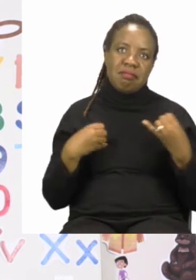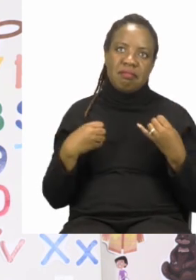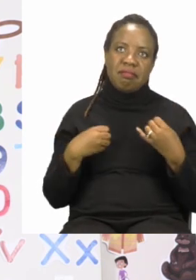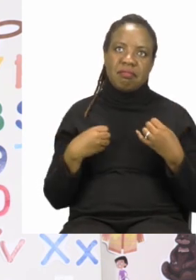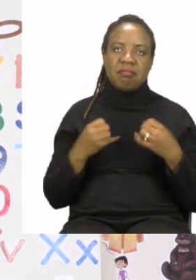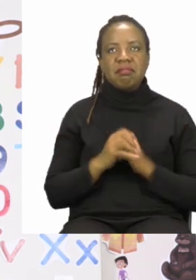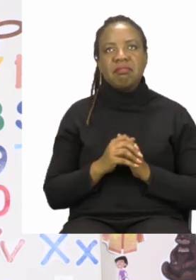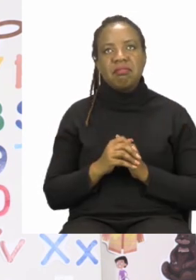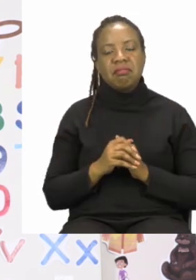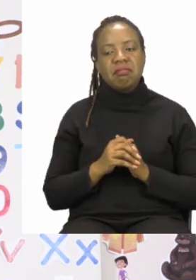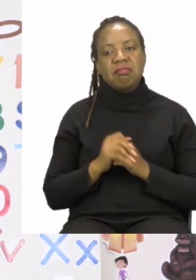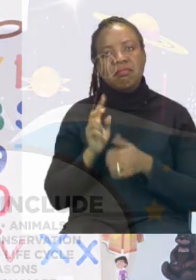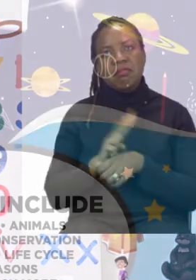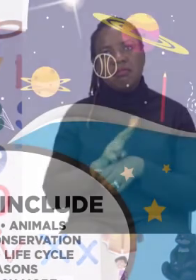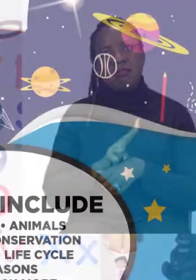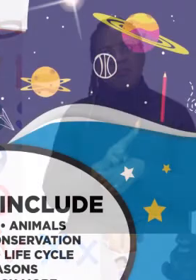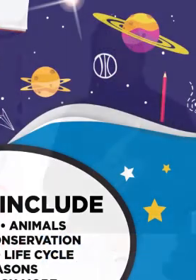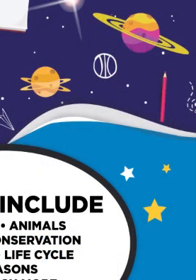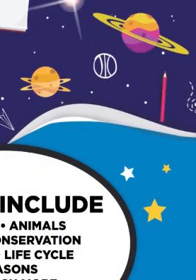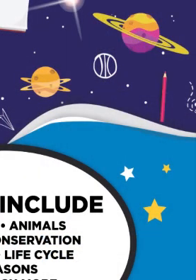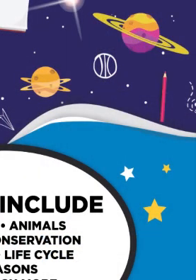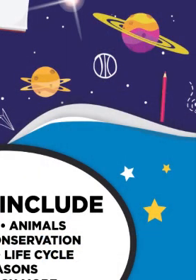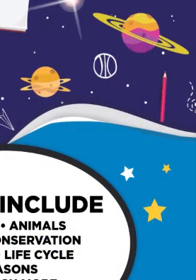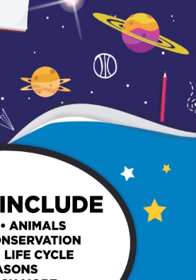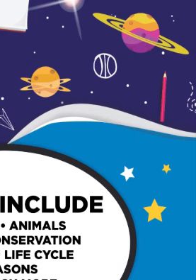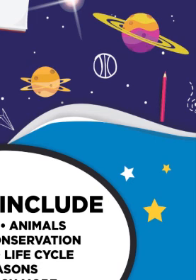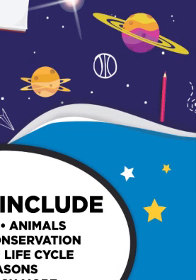done after the advert break. Do you have children